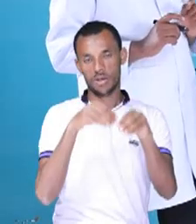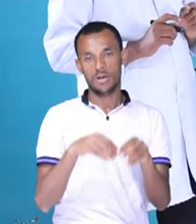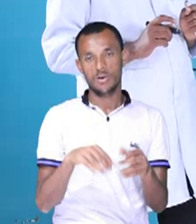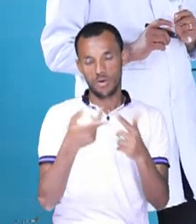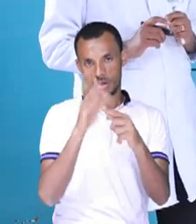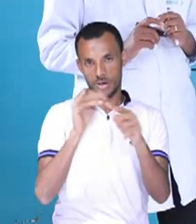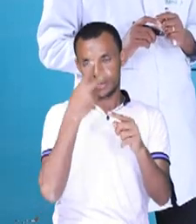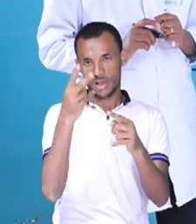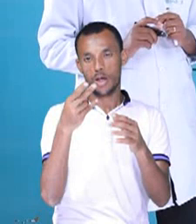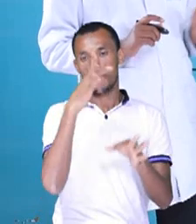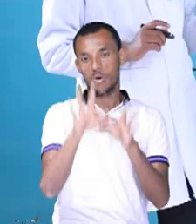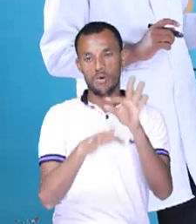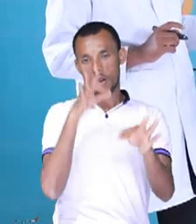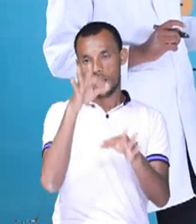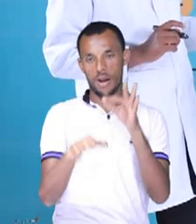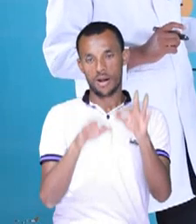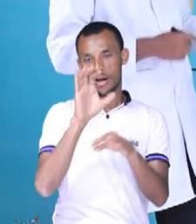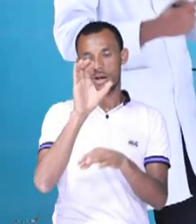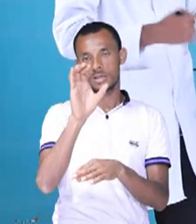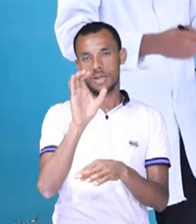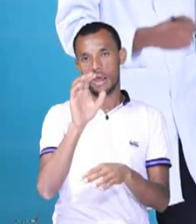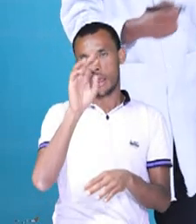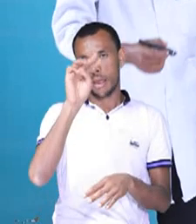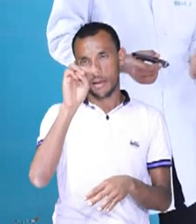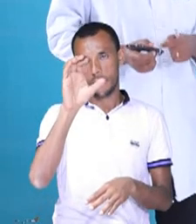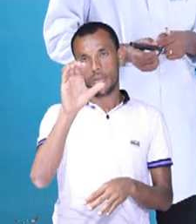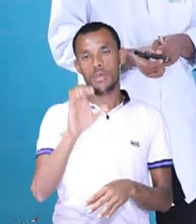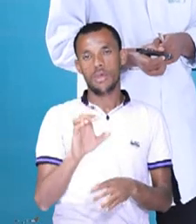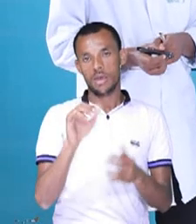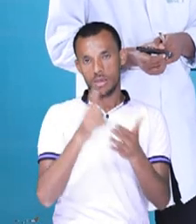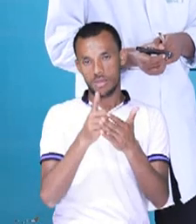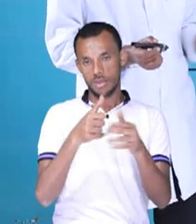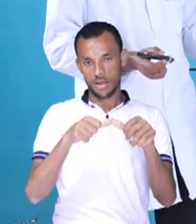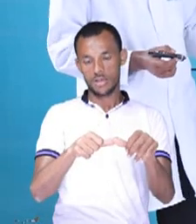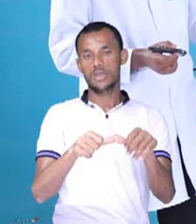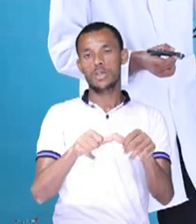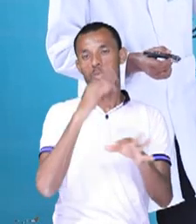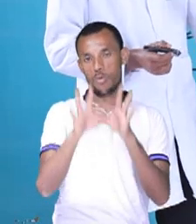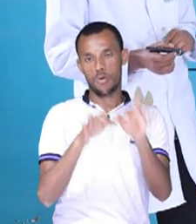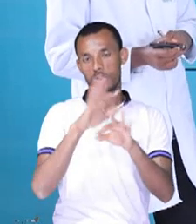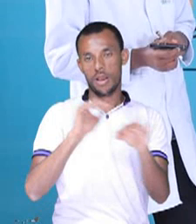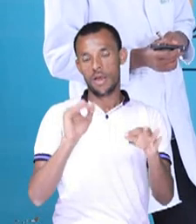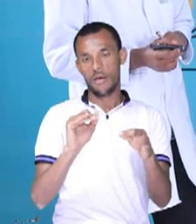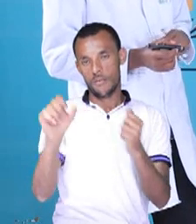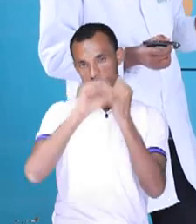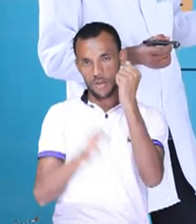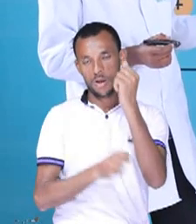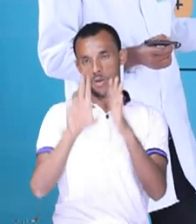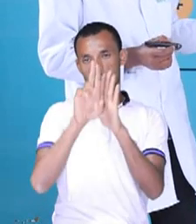The second one is molecular crystal. Molecular crystal exists in the forms of molecules. The fundamental units are